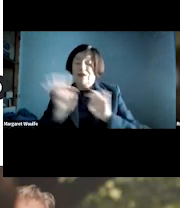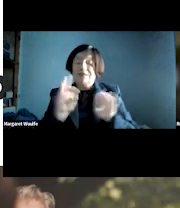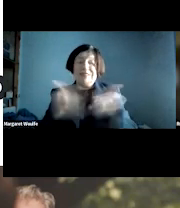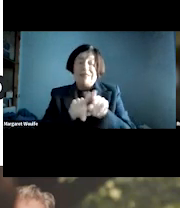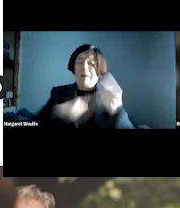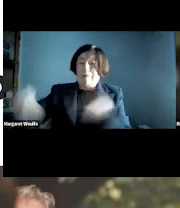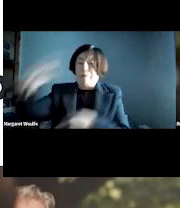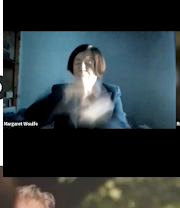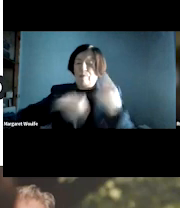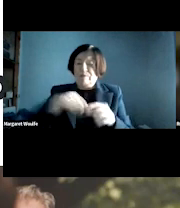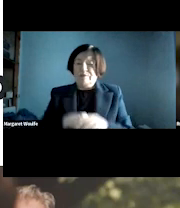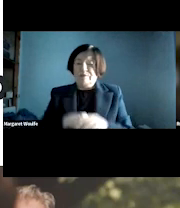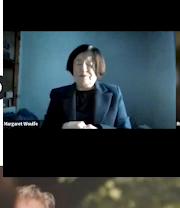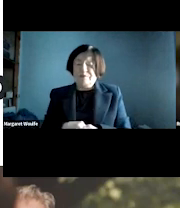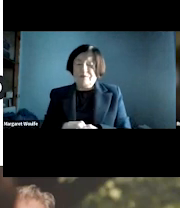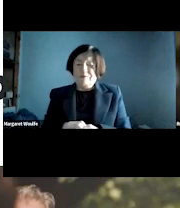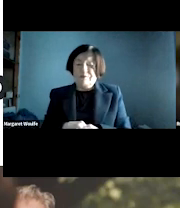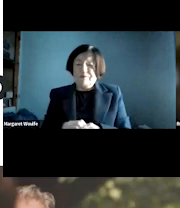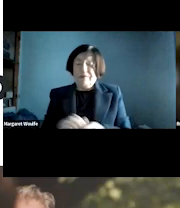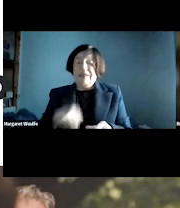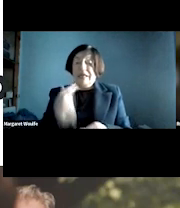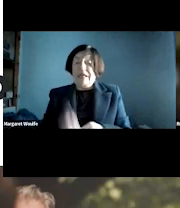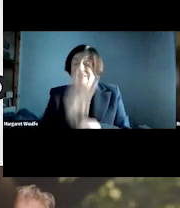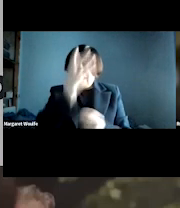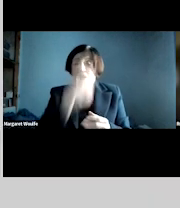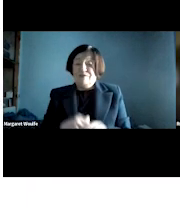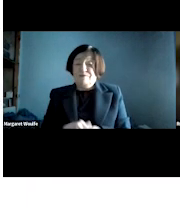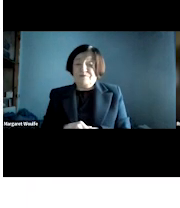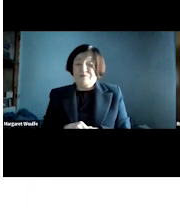others. The next slide, please.